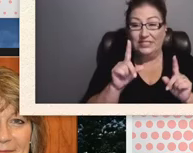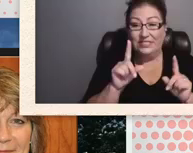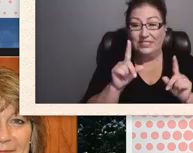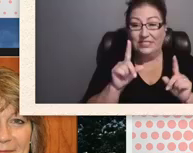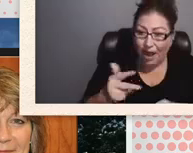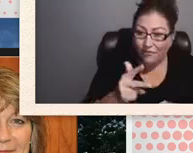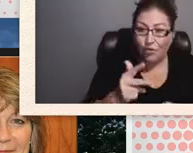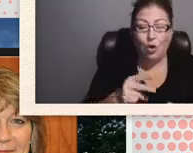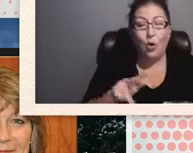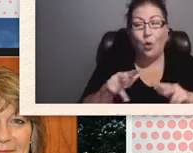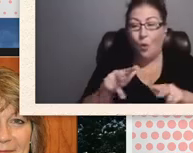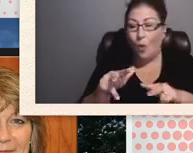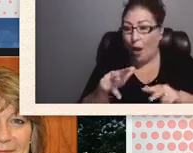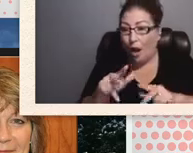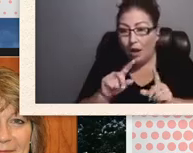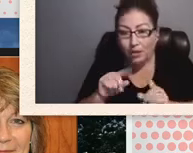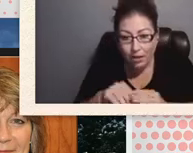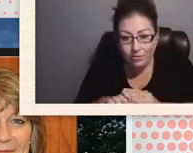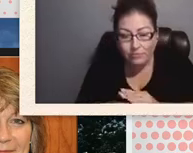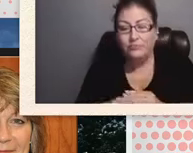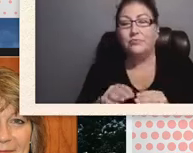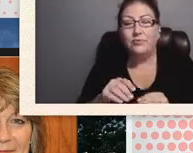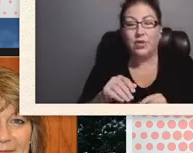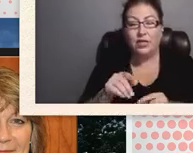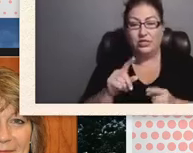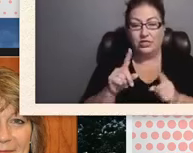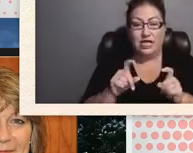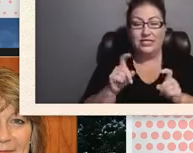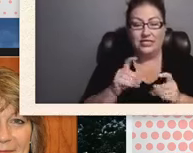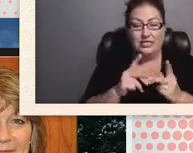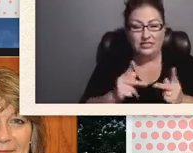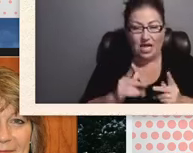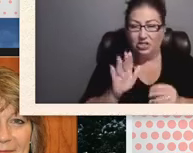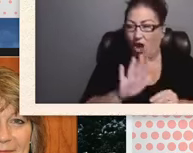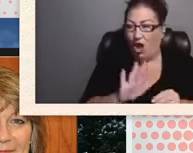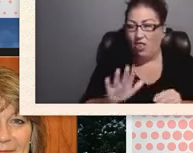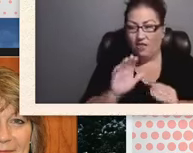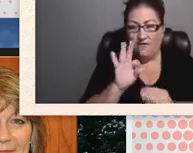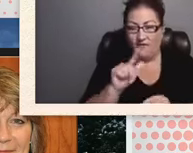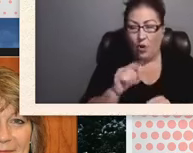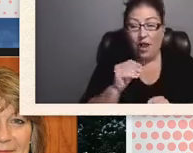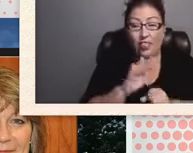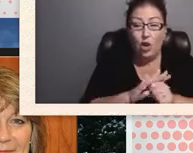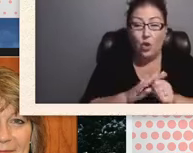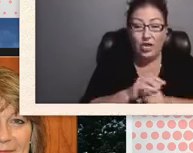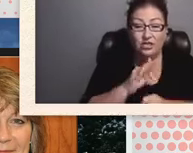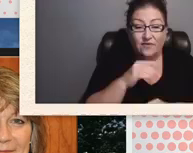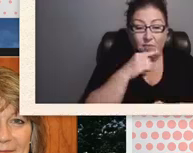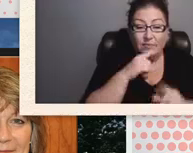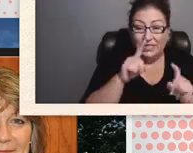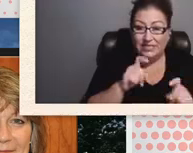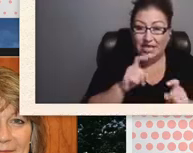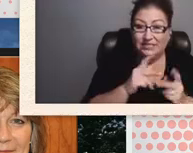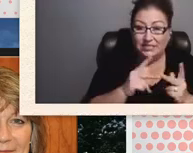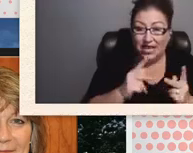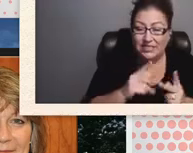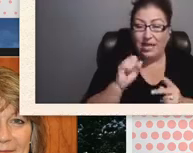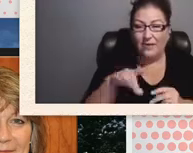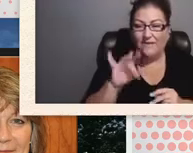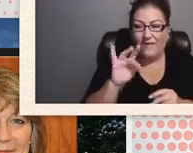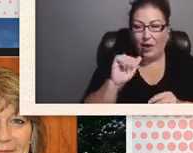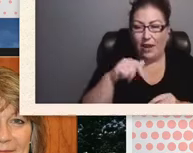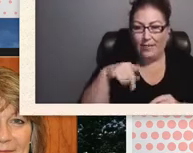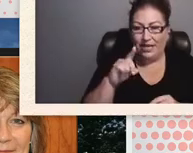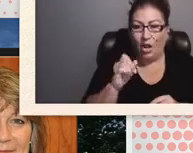testing sites throughout the state of Florida, and the location of these public test sites can be found on the APD or the